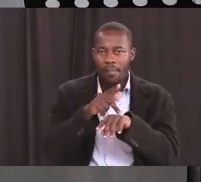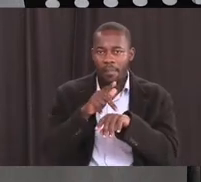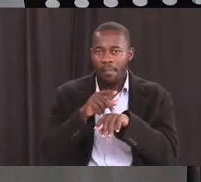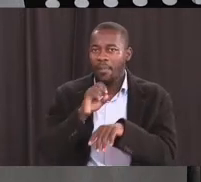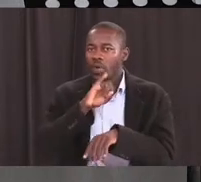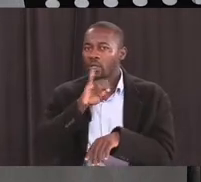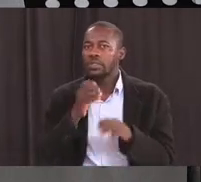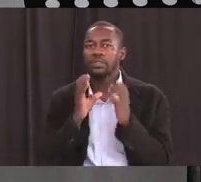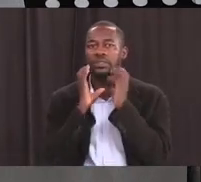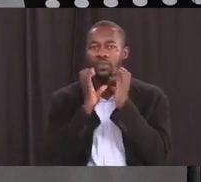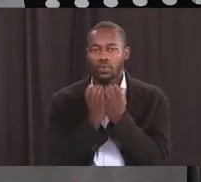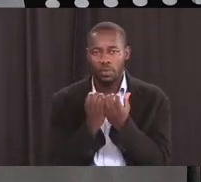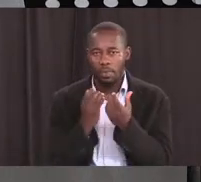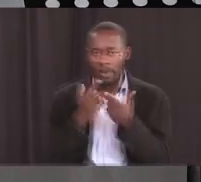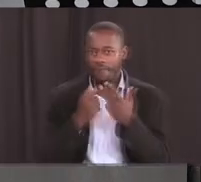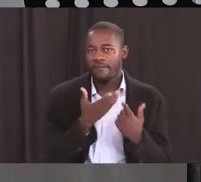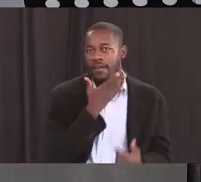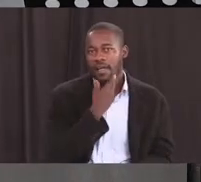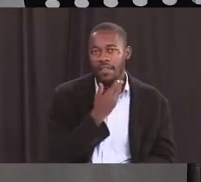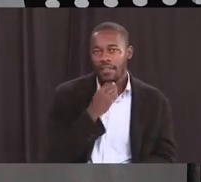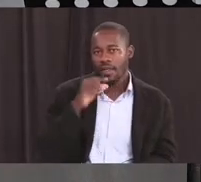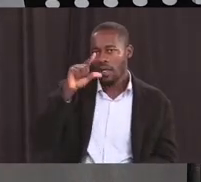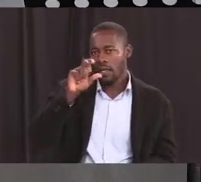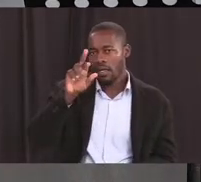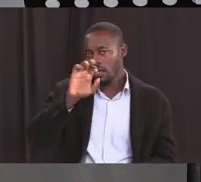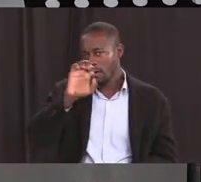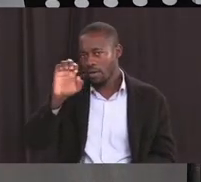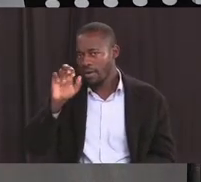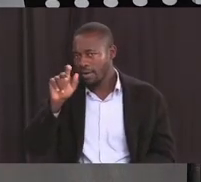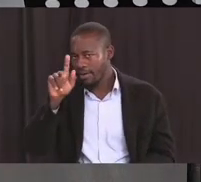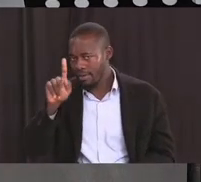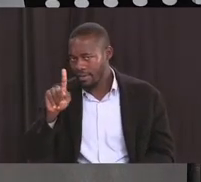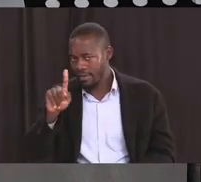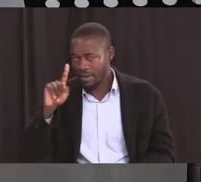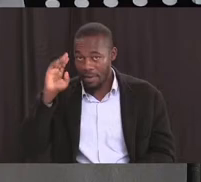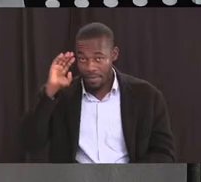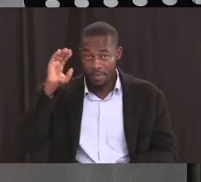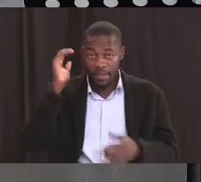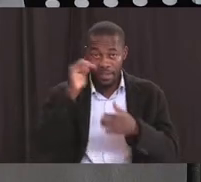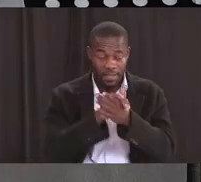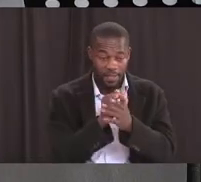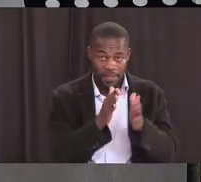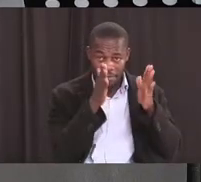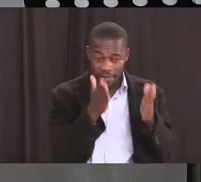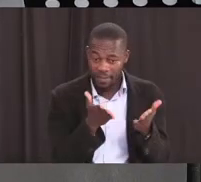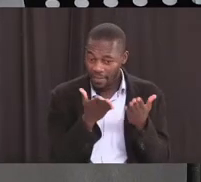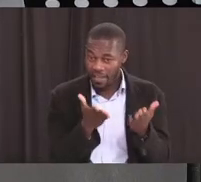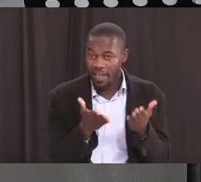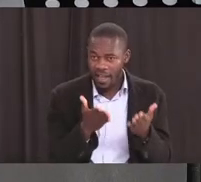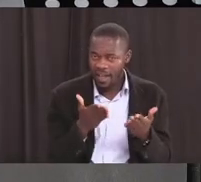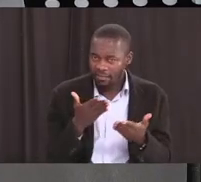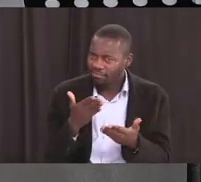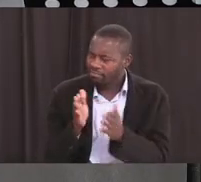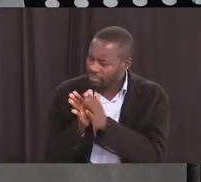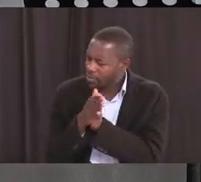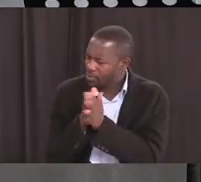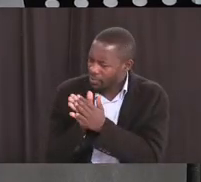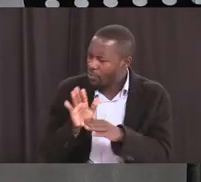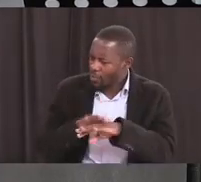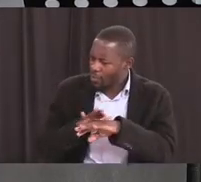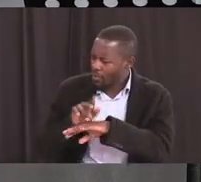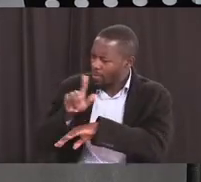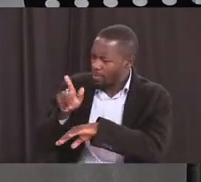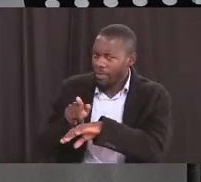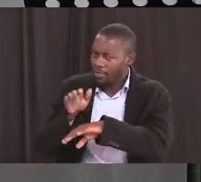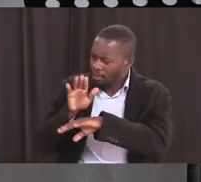whose father was a Greek. The believers in Lystra and Iconium spoke well of him. Paul wanted to